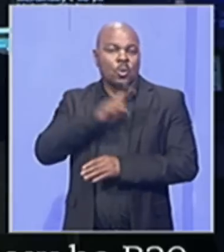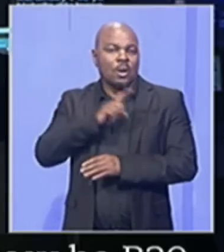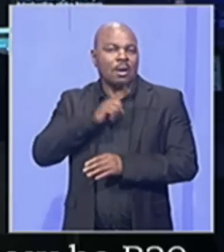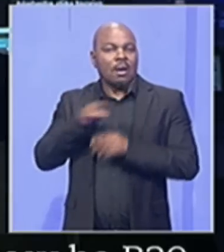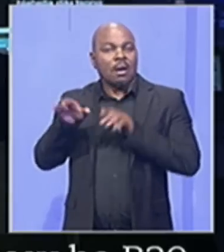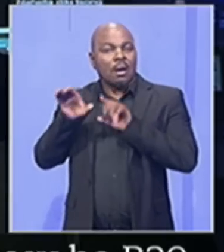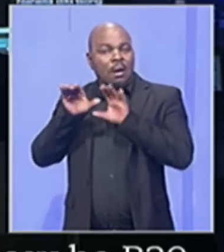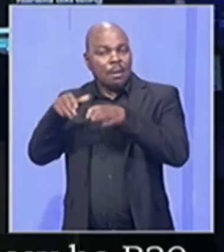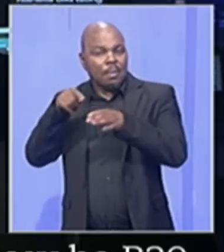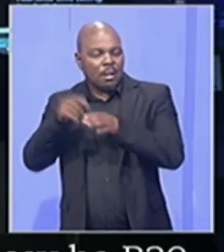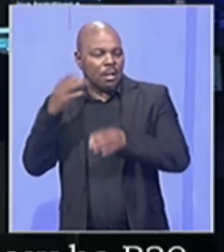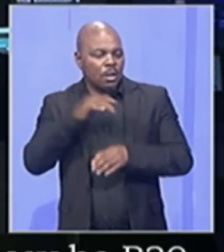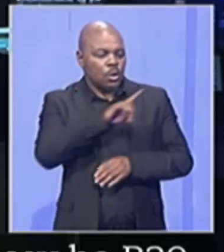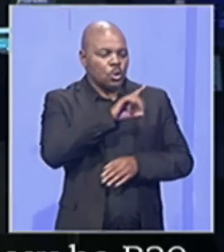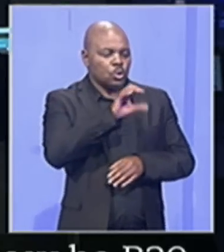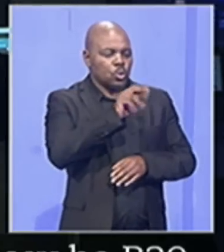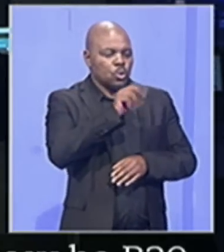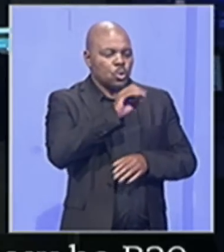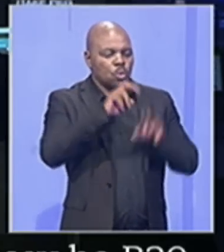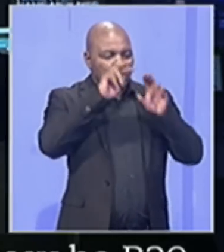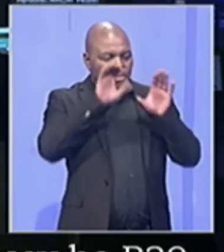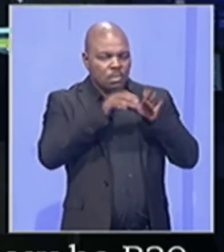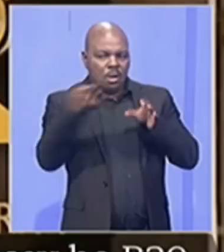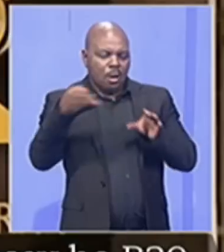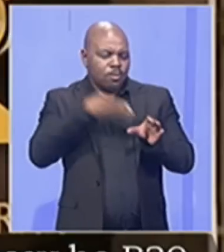bolotsana commissioning ya Zondo.